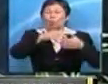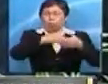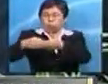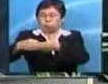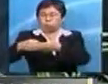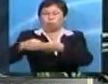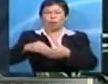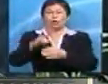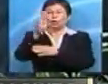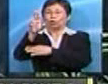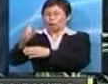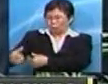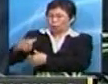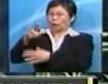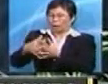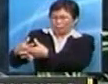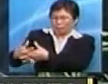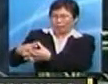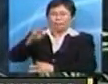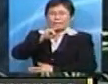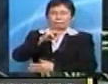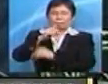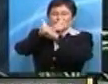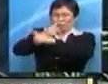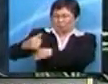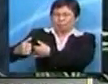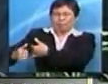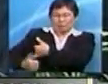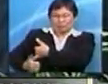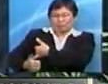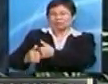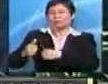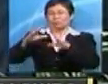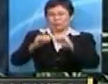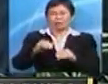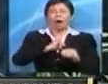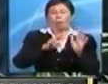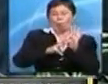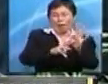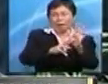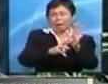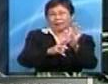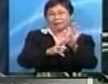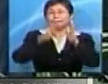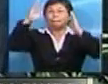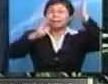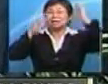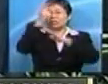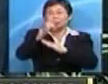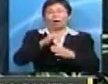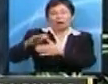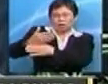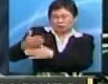Defense Secretary, Secretary Chuck Hagel. On behalf of the Malaysian government, I will share with my